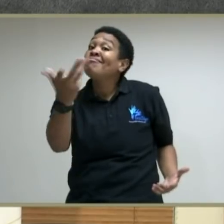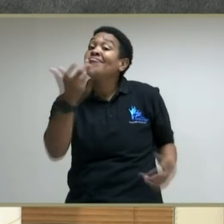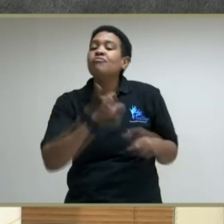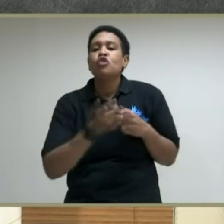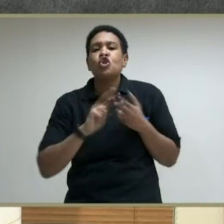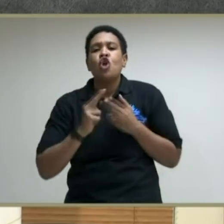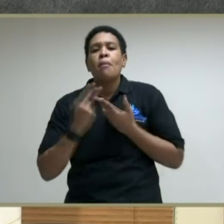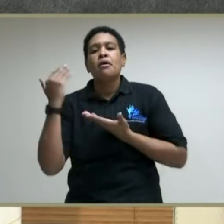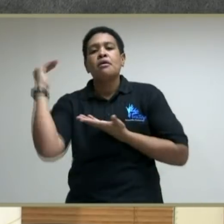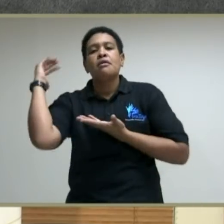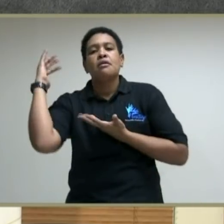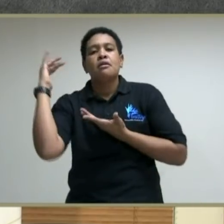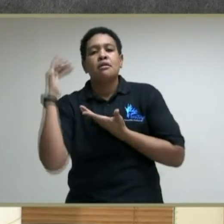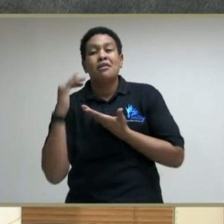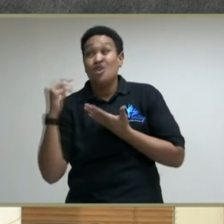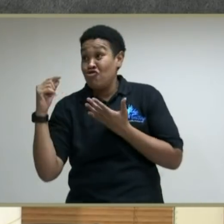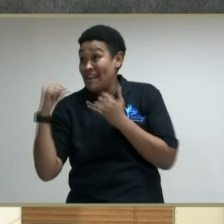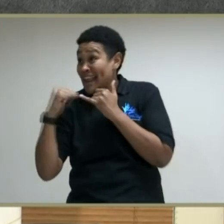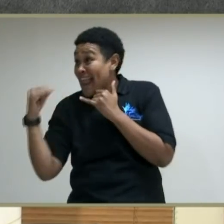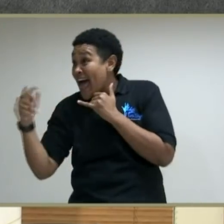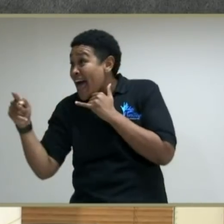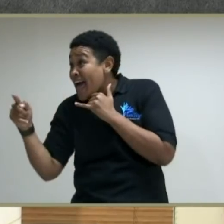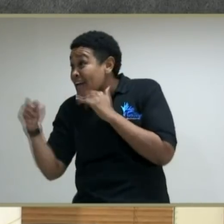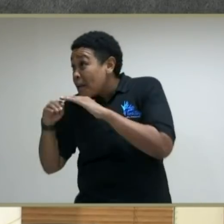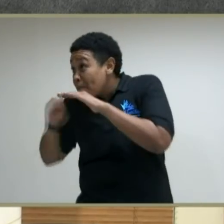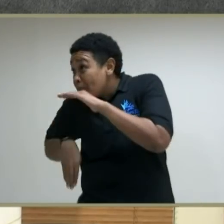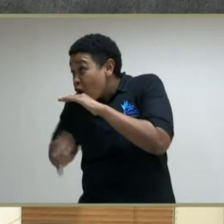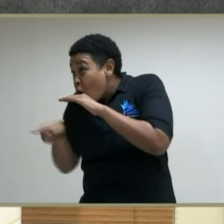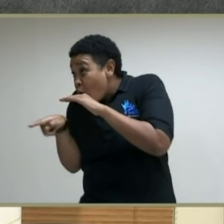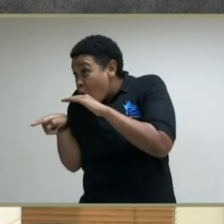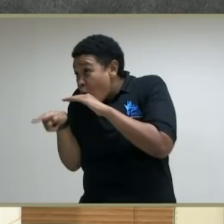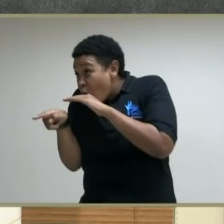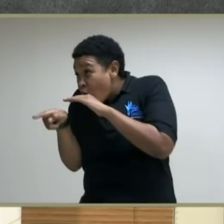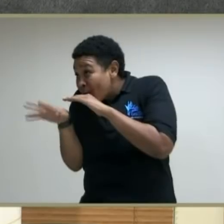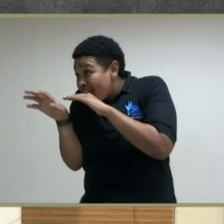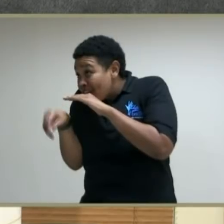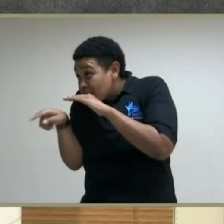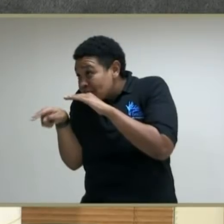numbers below that green line, below the 5% positivity rate.